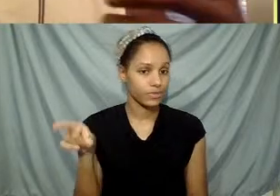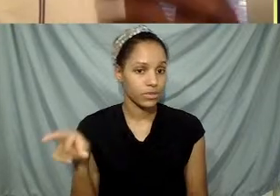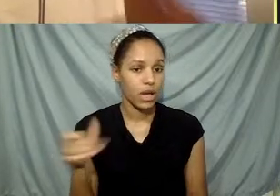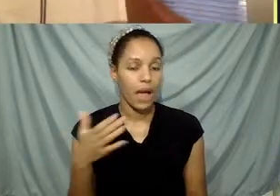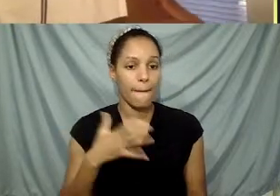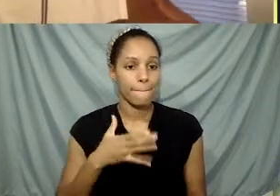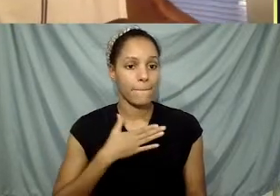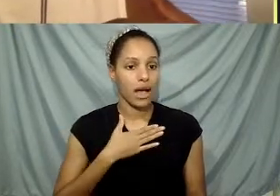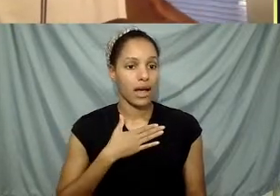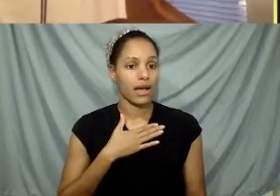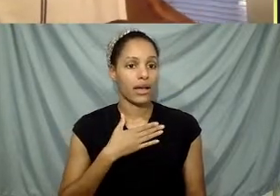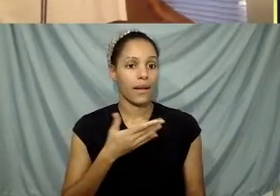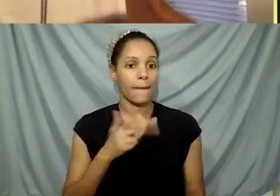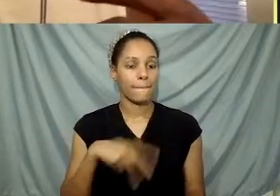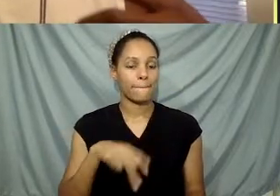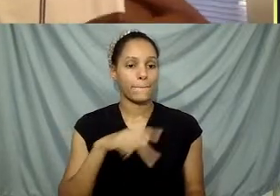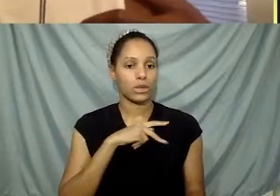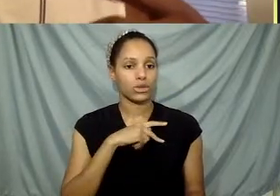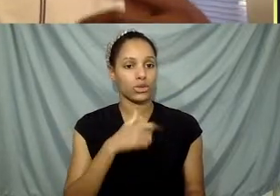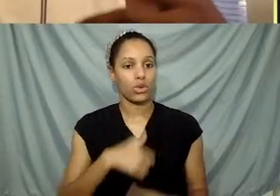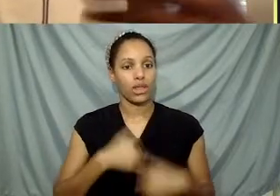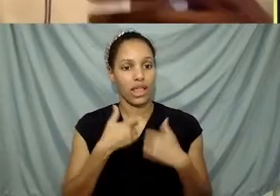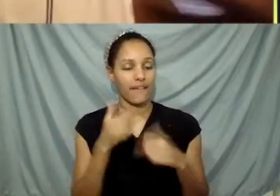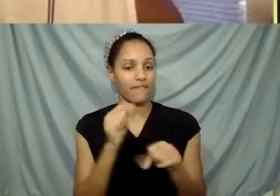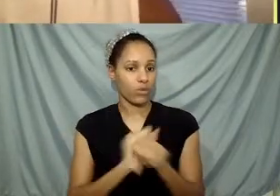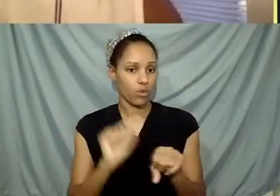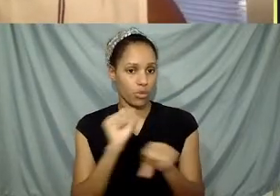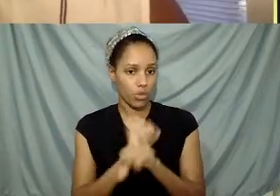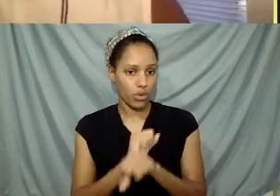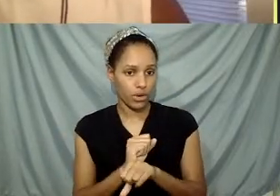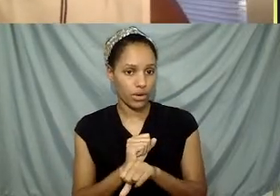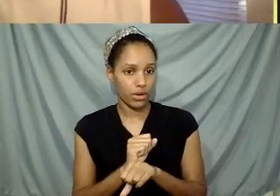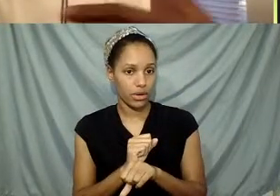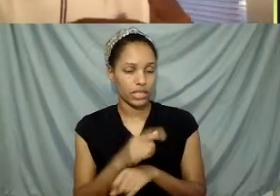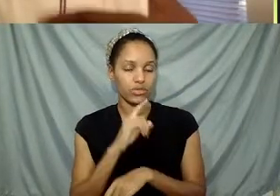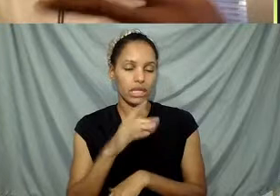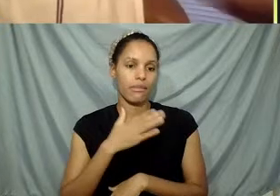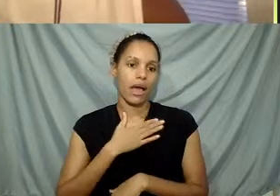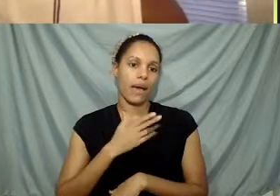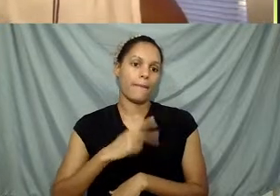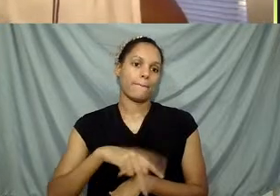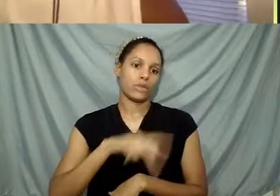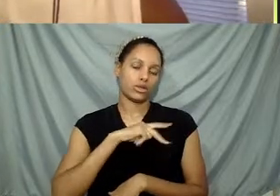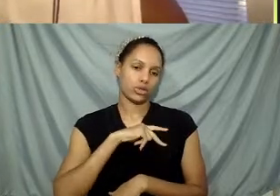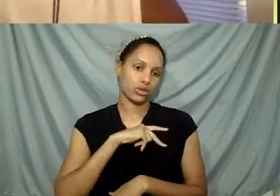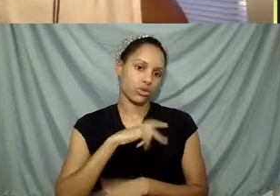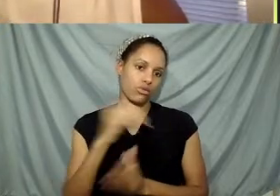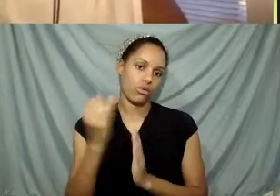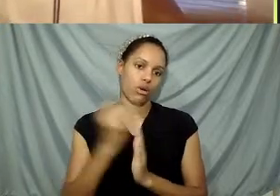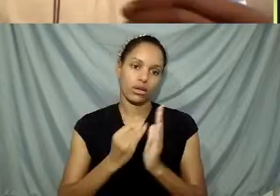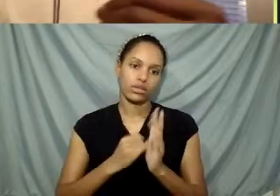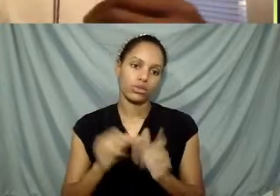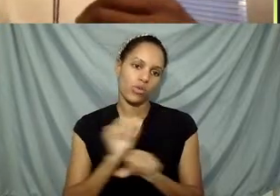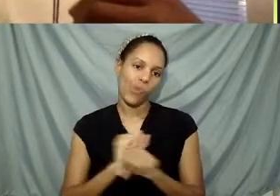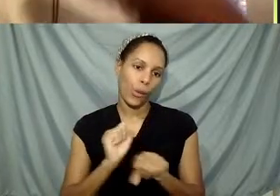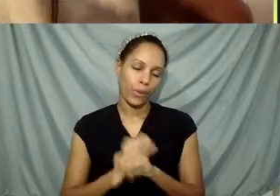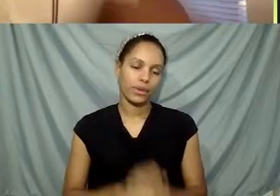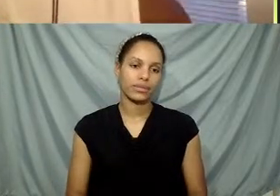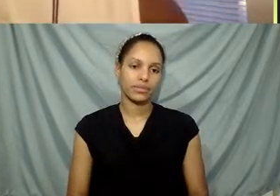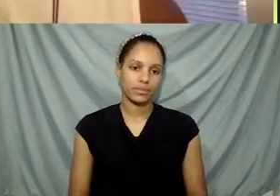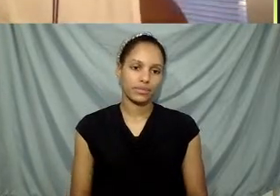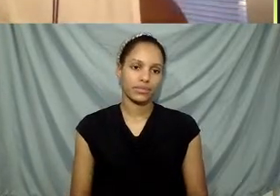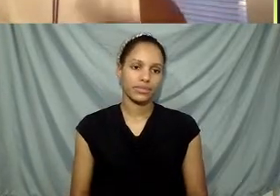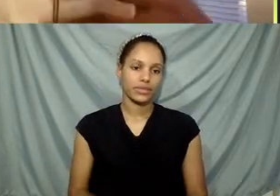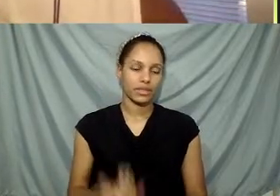personal life's work, has been my personal artistic work, really. So I align with you in that way. Is that